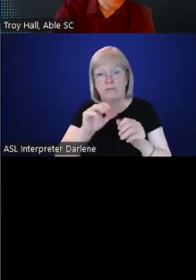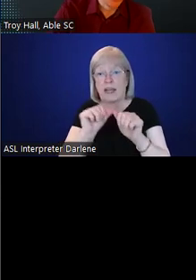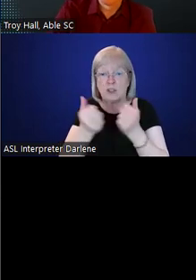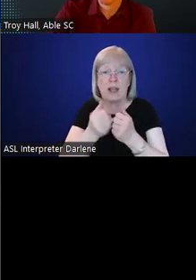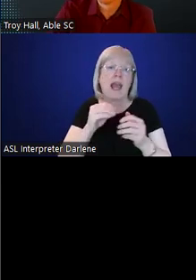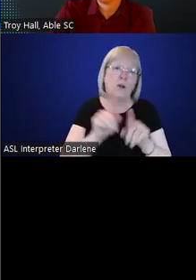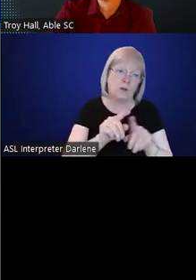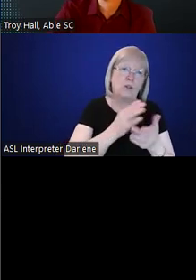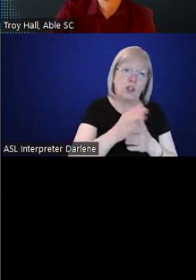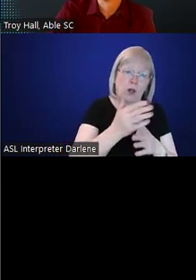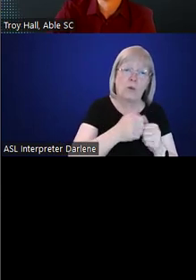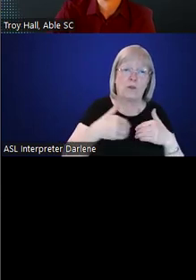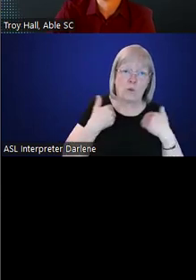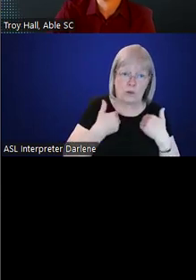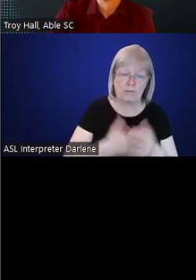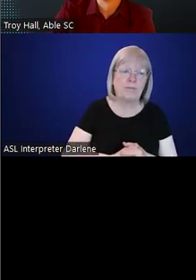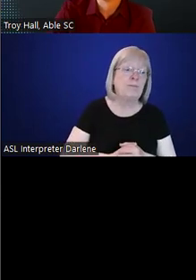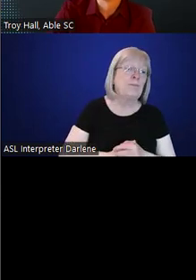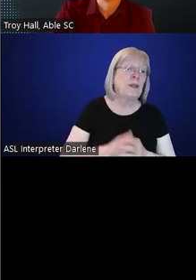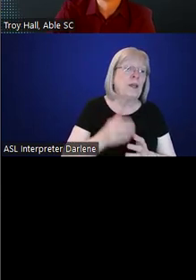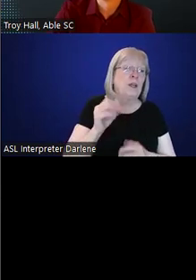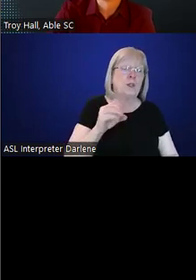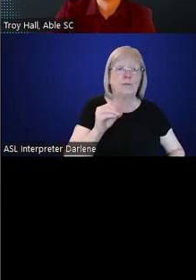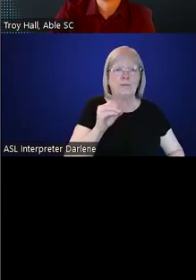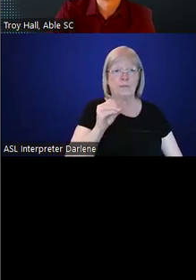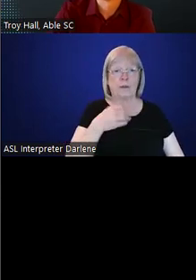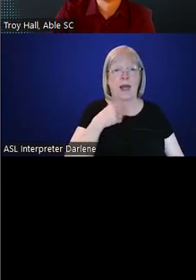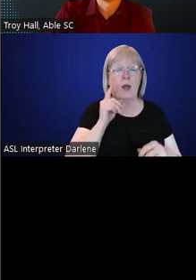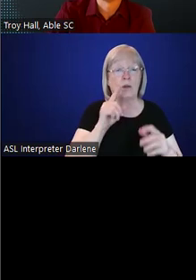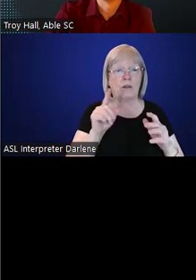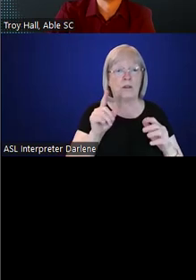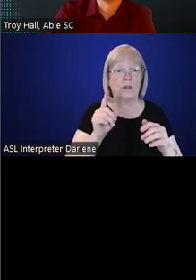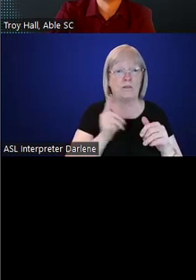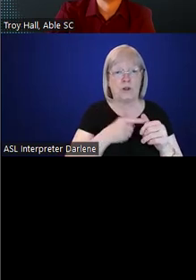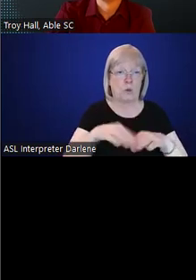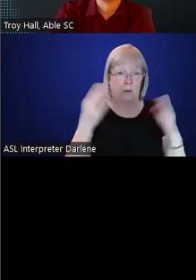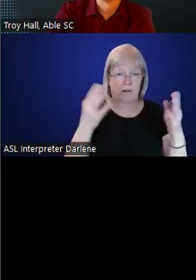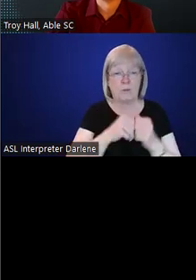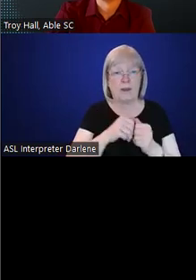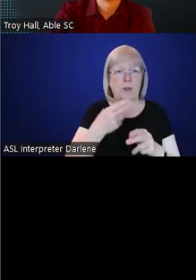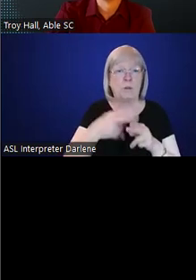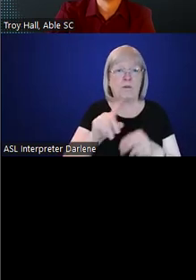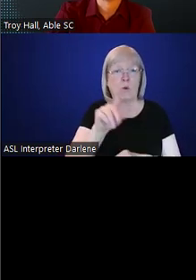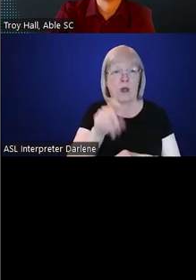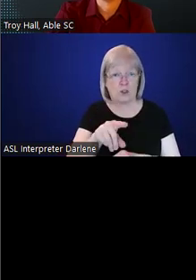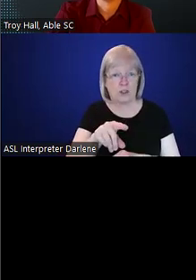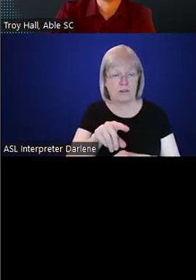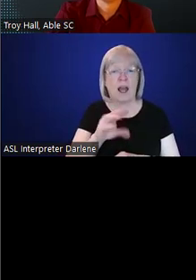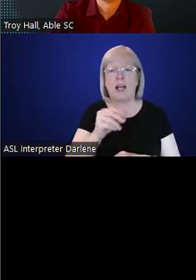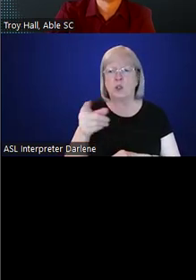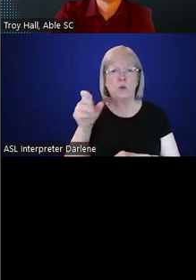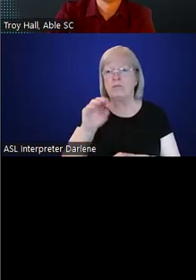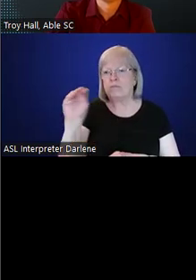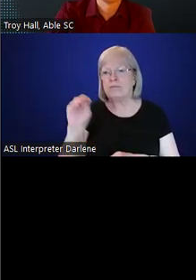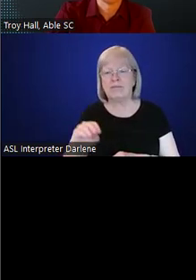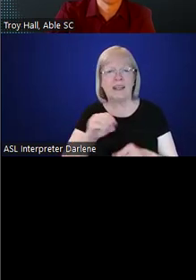So I'm going to start with another quick question for y'all to just throw in the chat. I